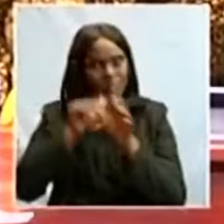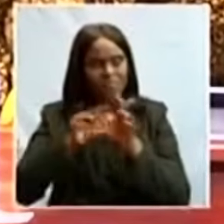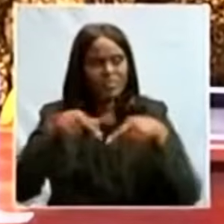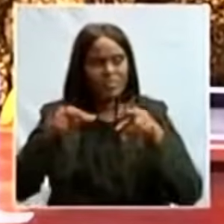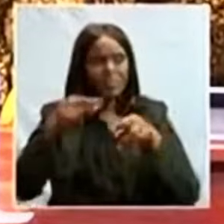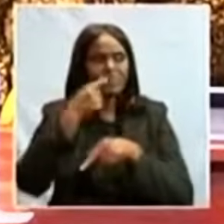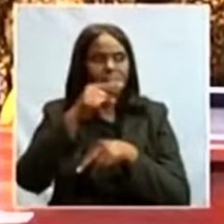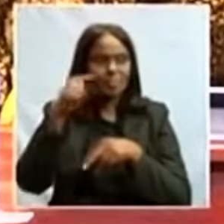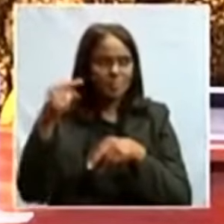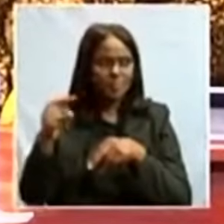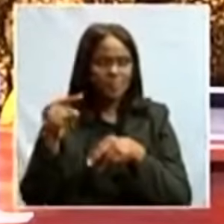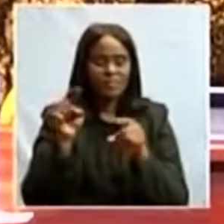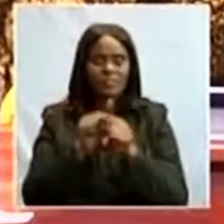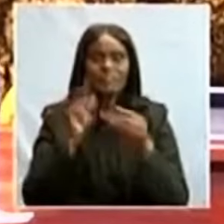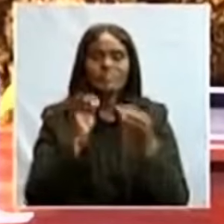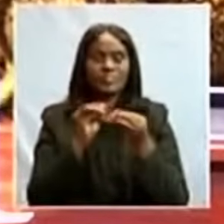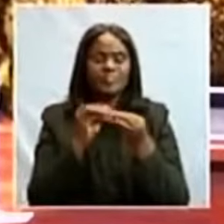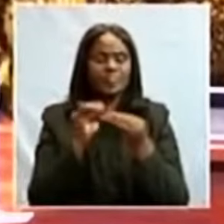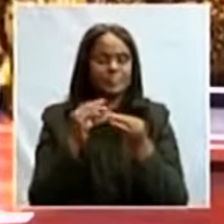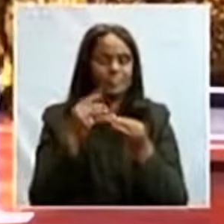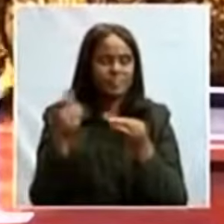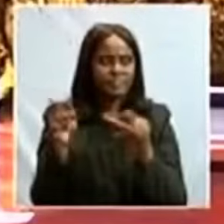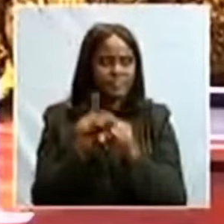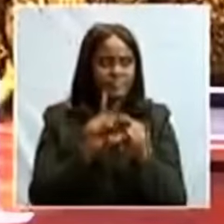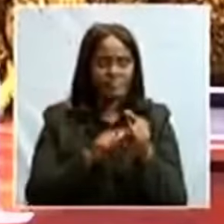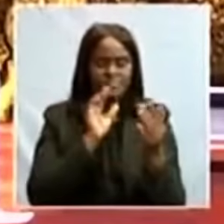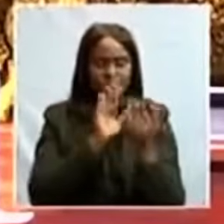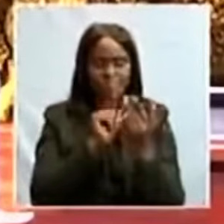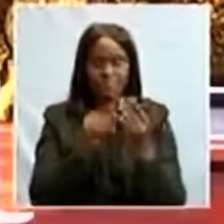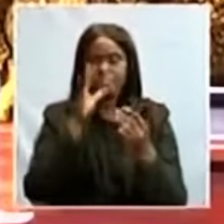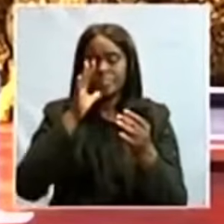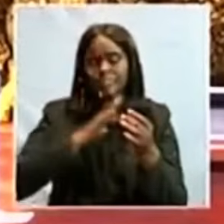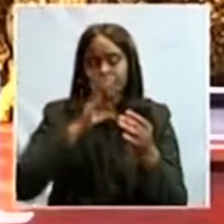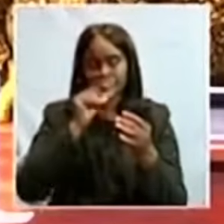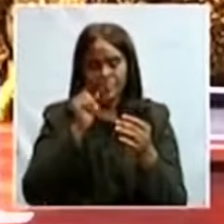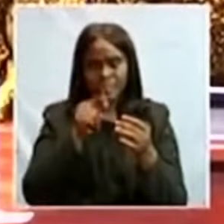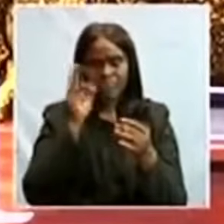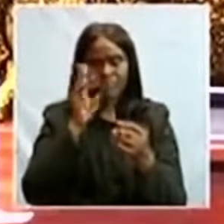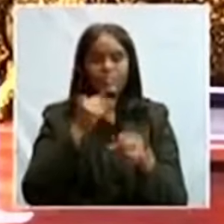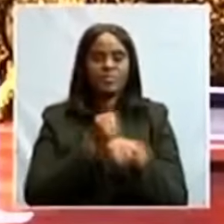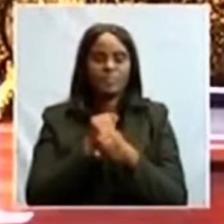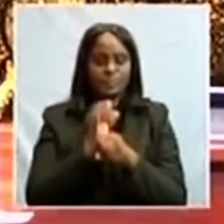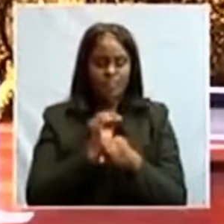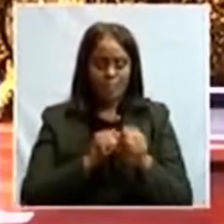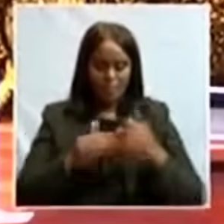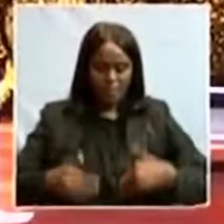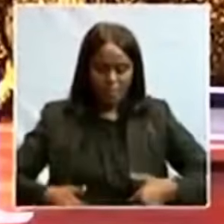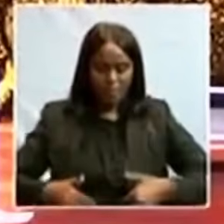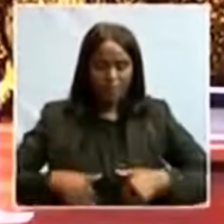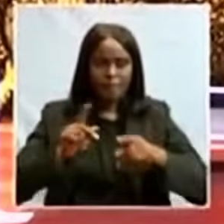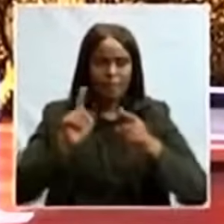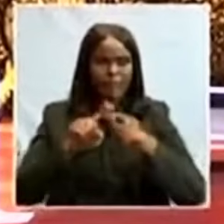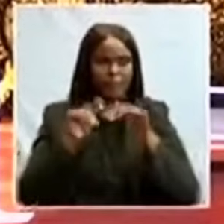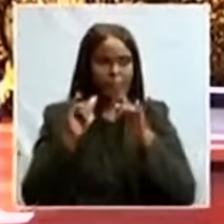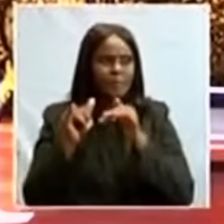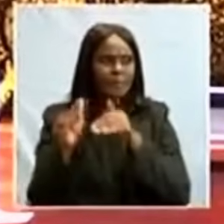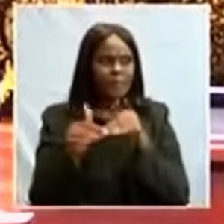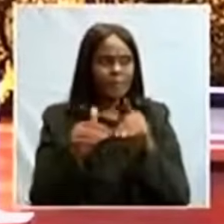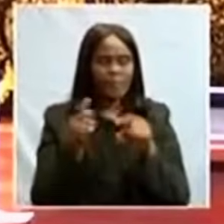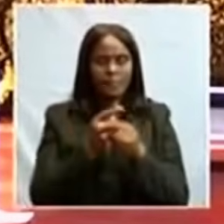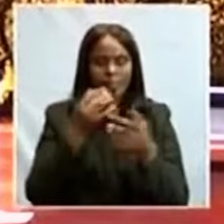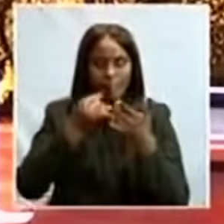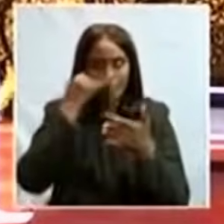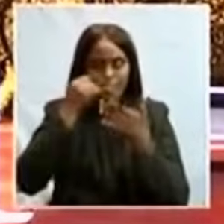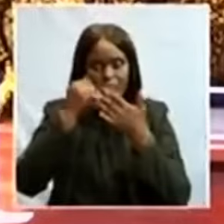street. Further, this approach, Madam Speaker, will enable our young people to stay away from